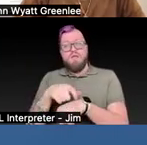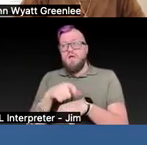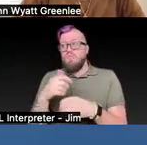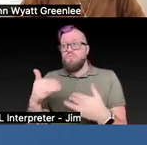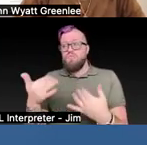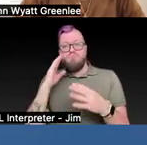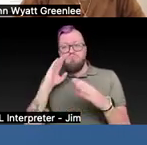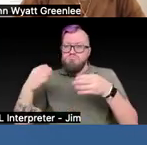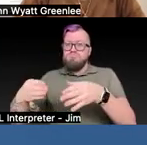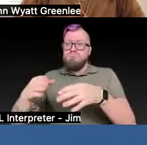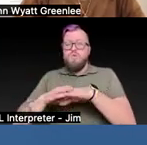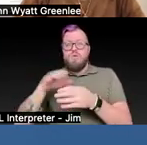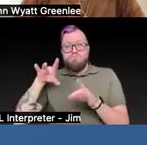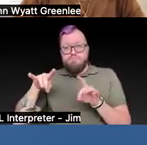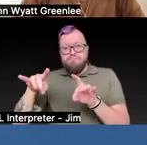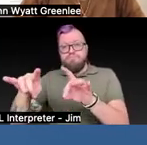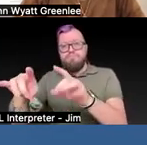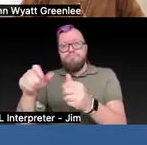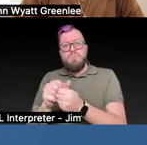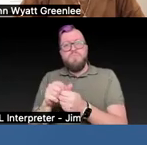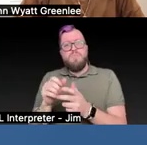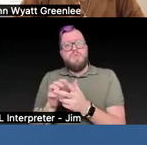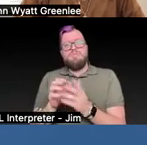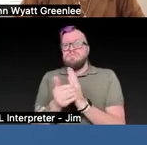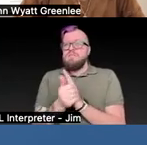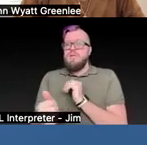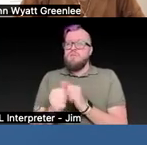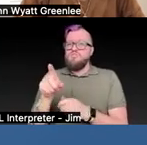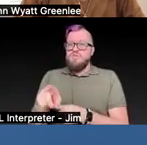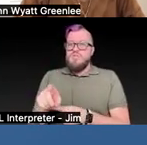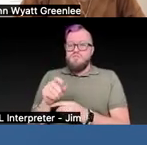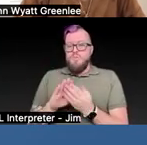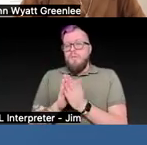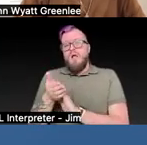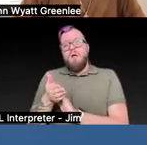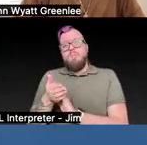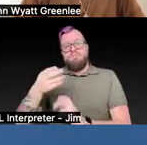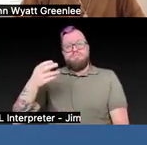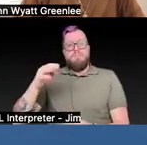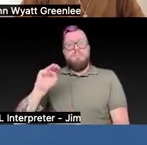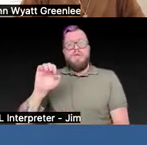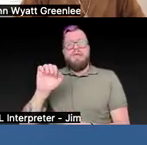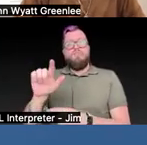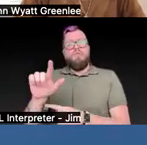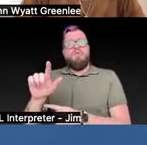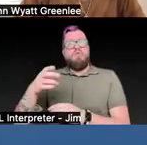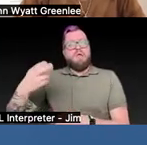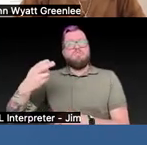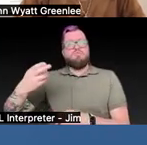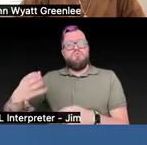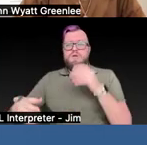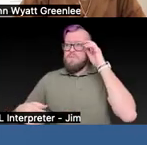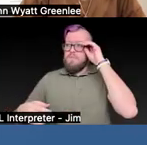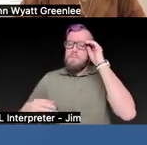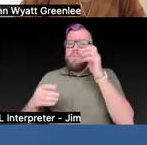dedicated to learning a lot of the skills that you need to be a really good medieval historian. Um, a lot of those have to